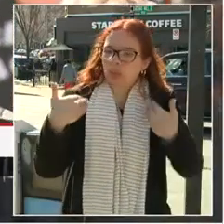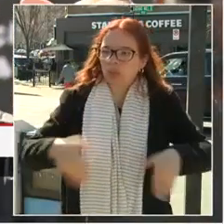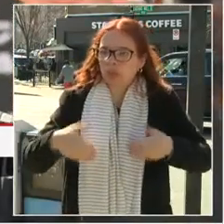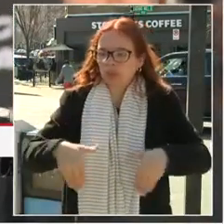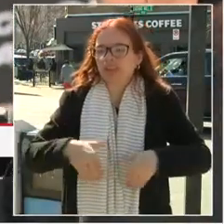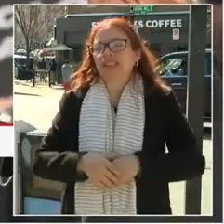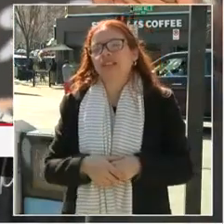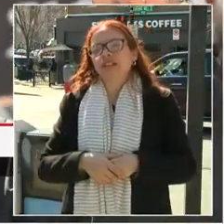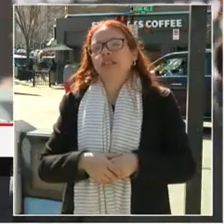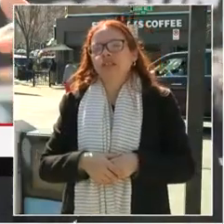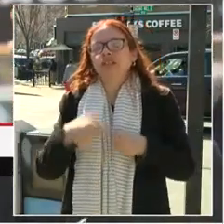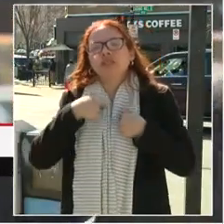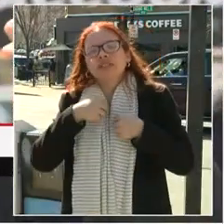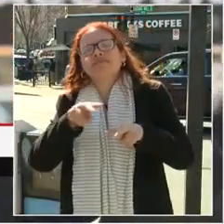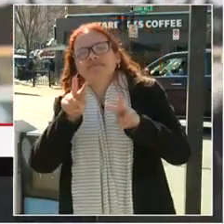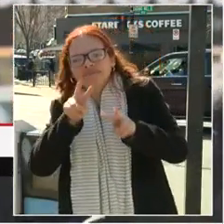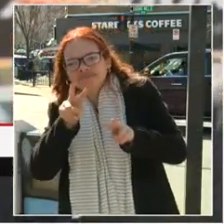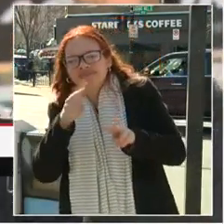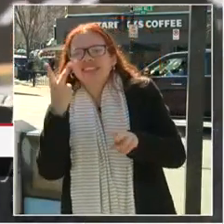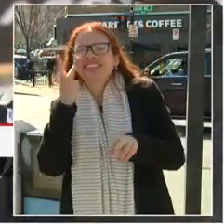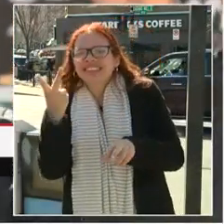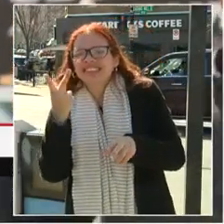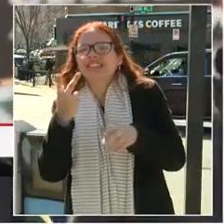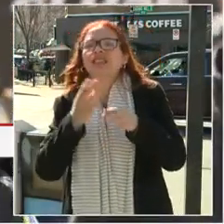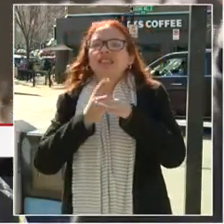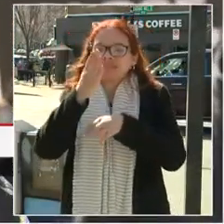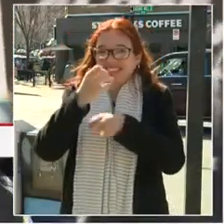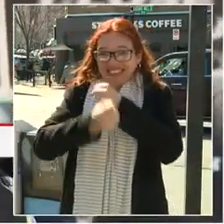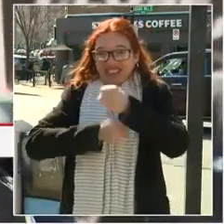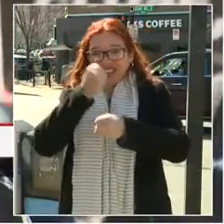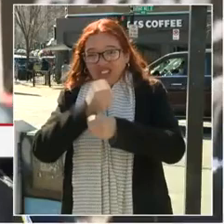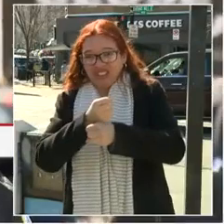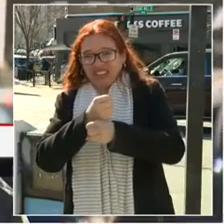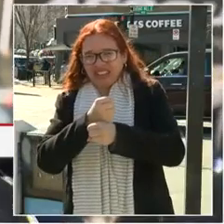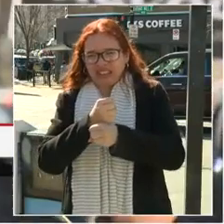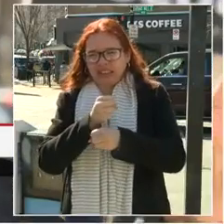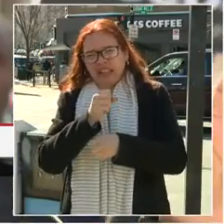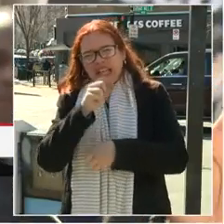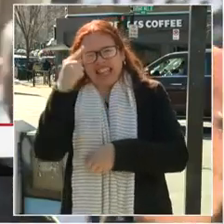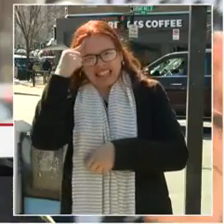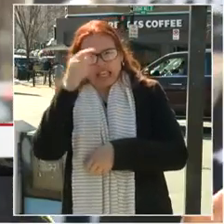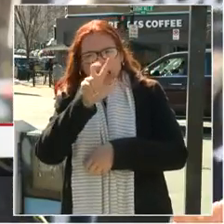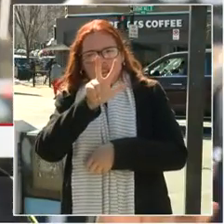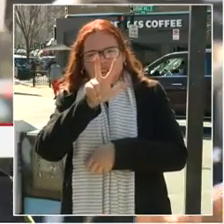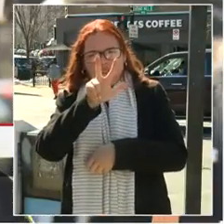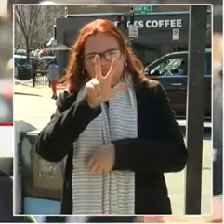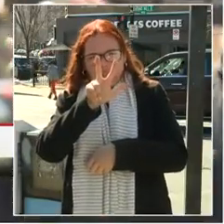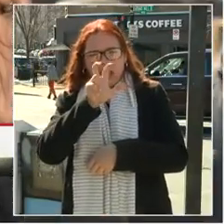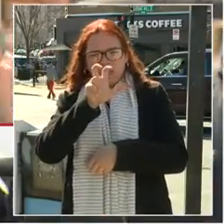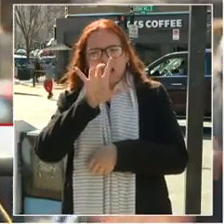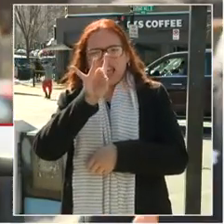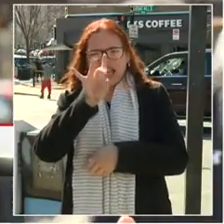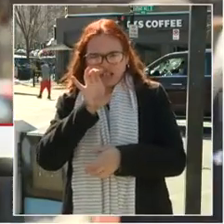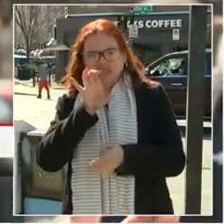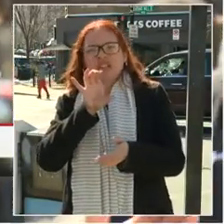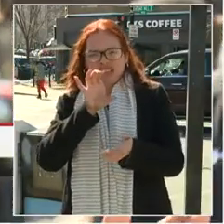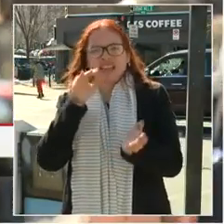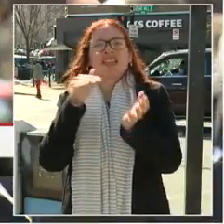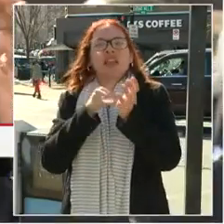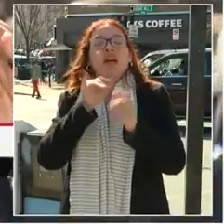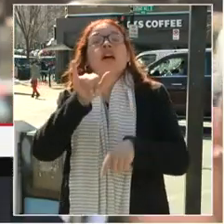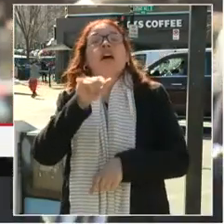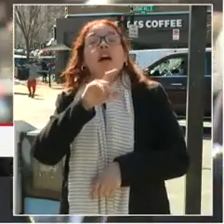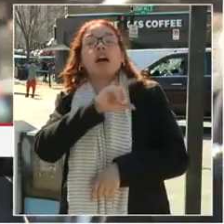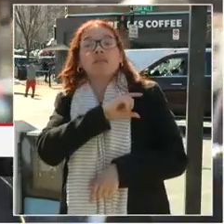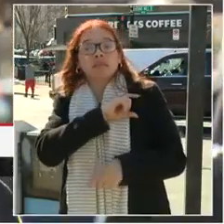to look at beyond that. But I think 3,800 is a comfortable number, but I would like to see 4,000 officers in our city. And I say that based